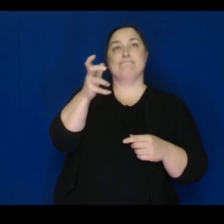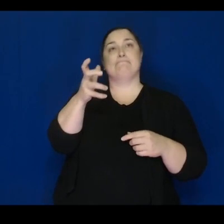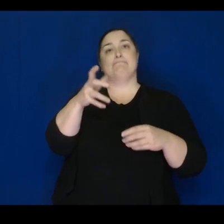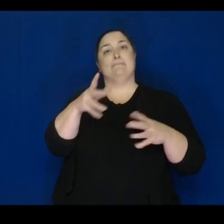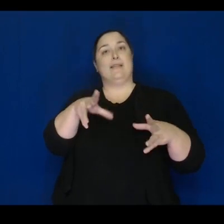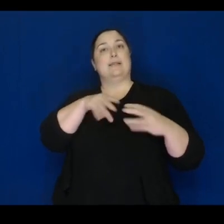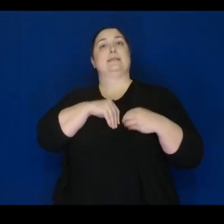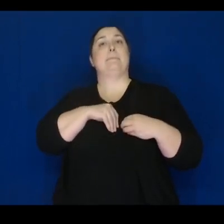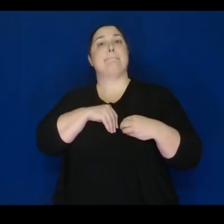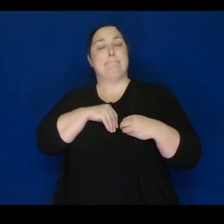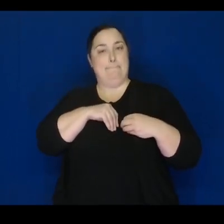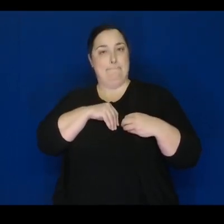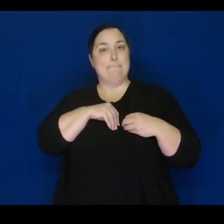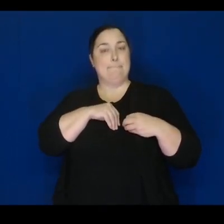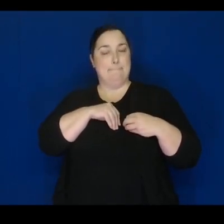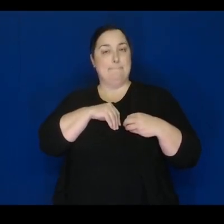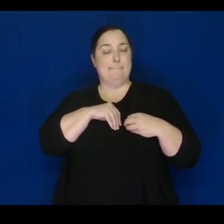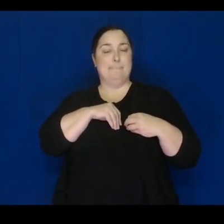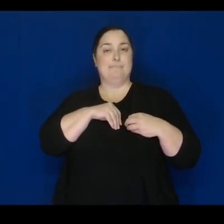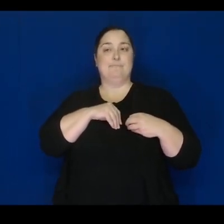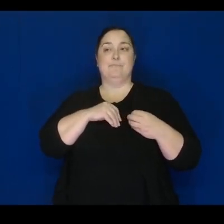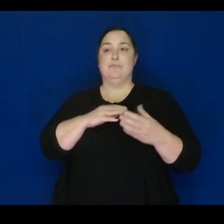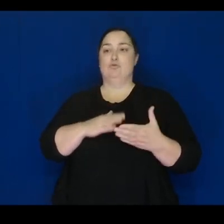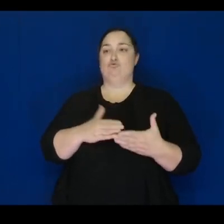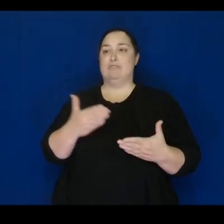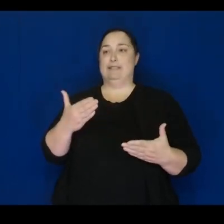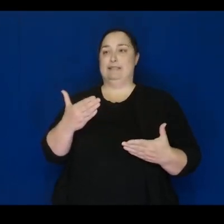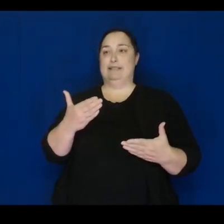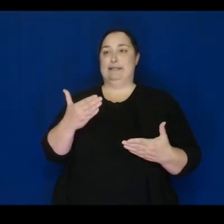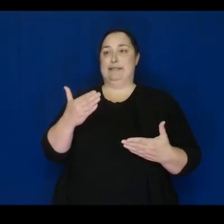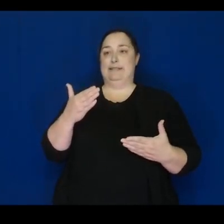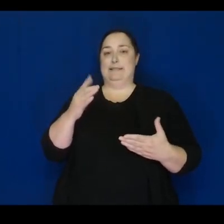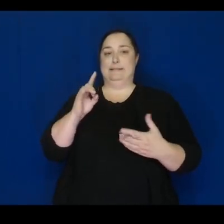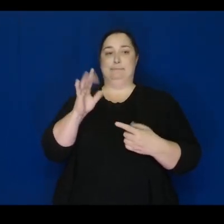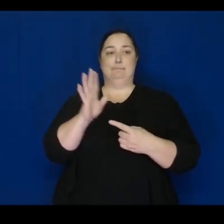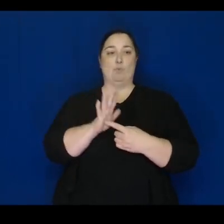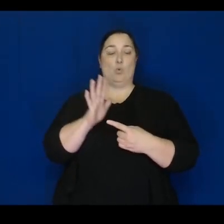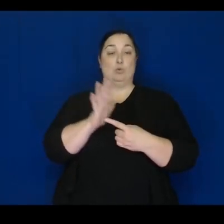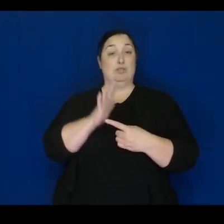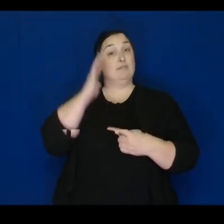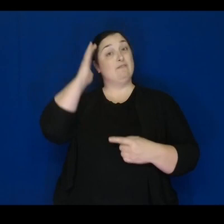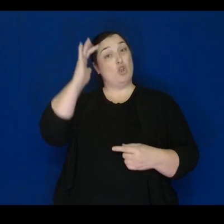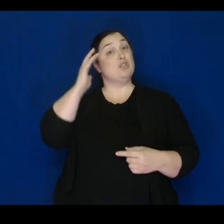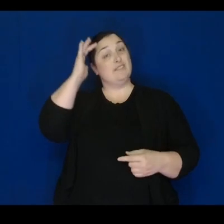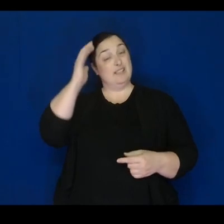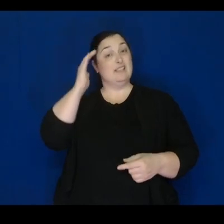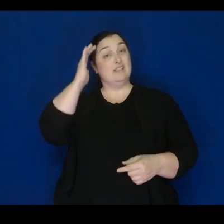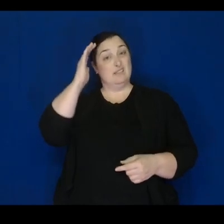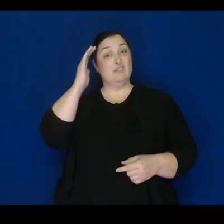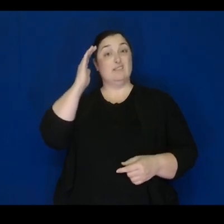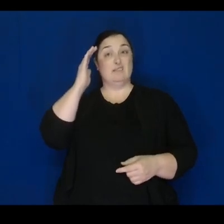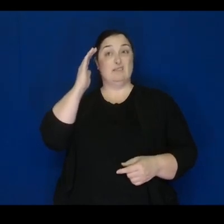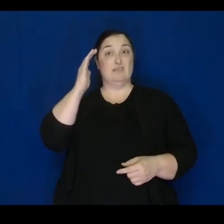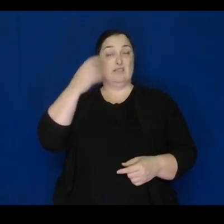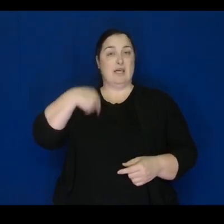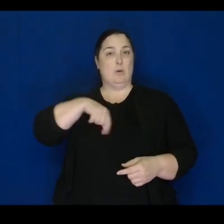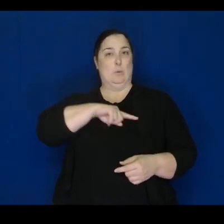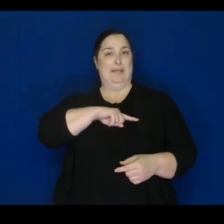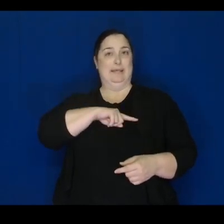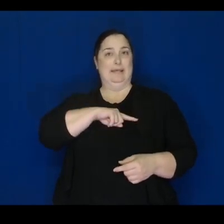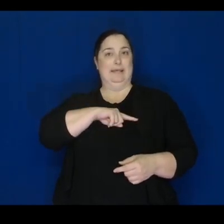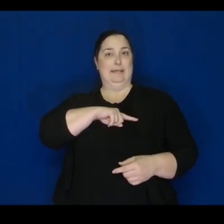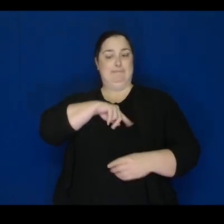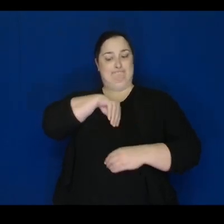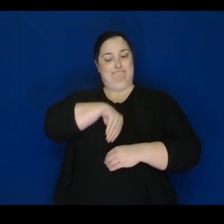And it's just a really important philosophy that, you know, that we carry with us wherever